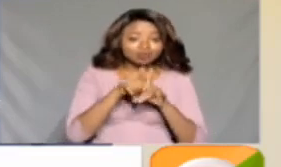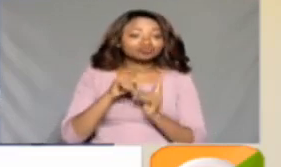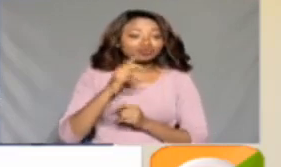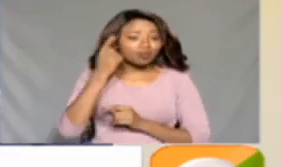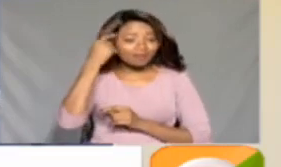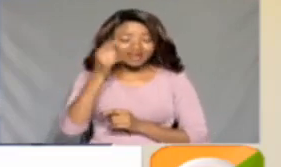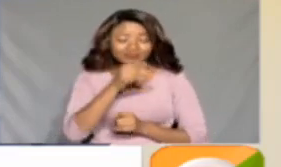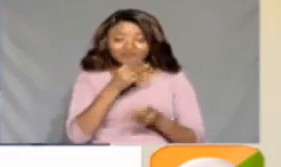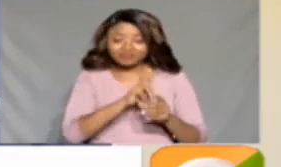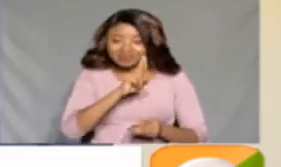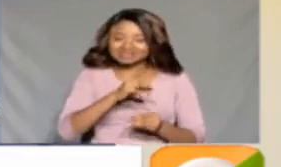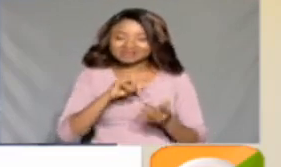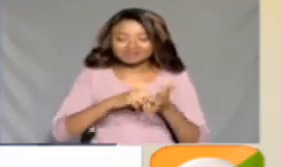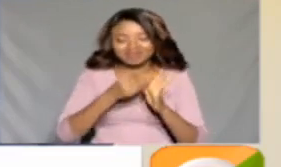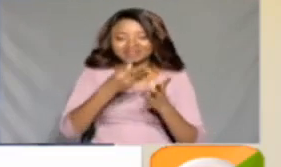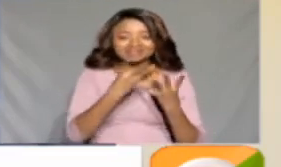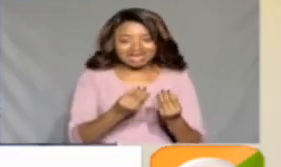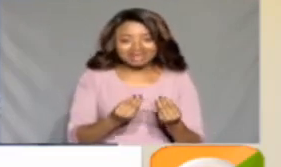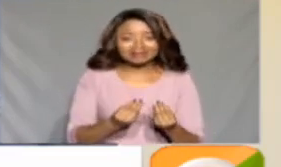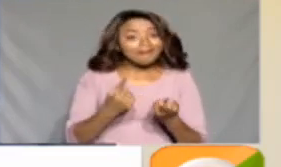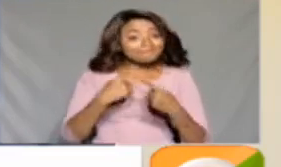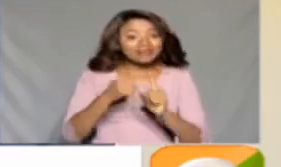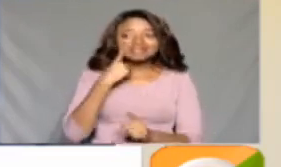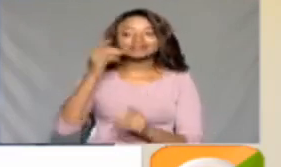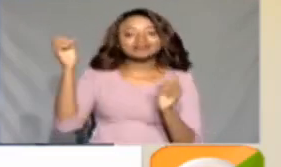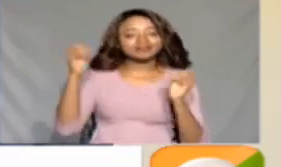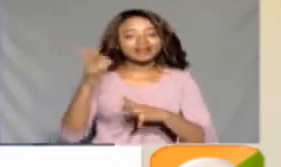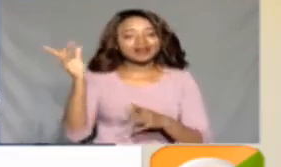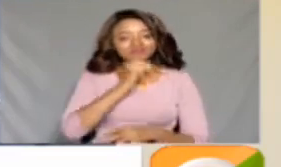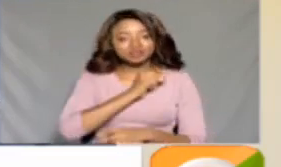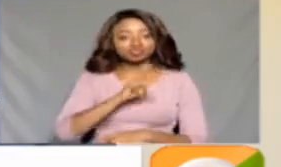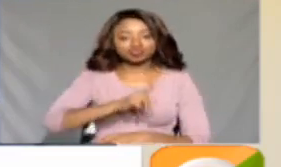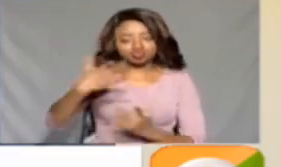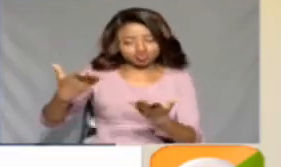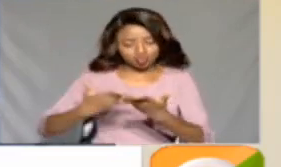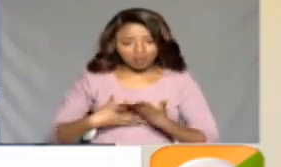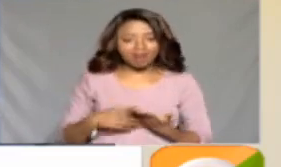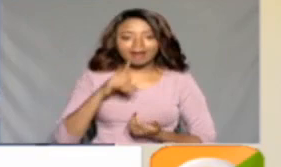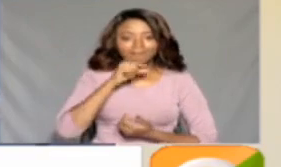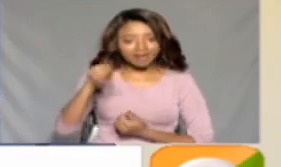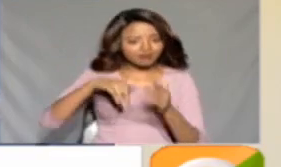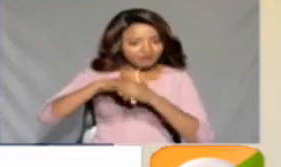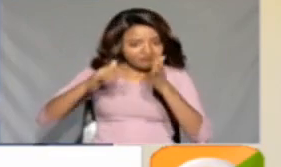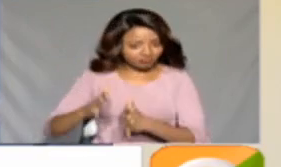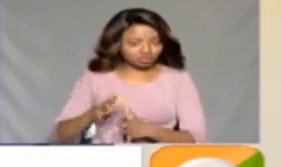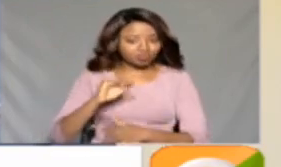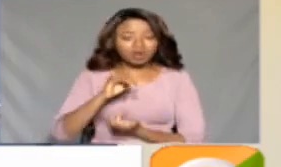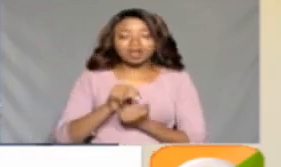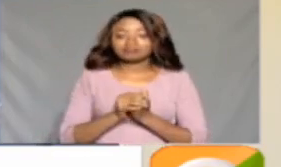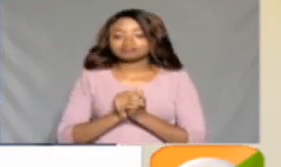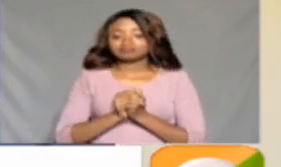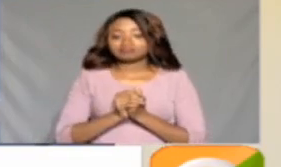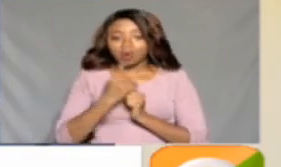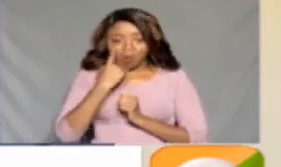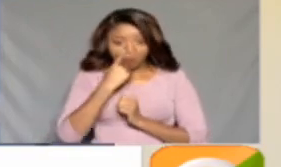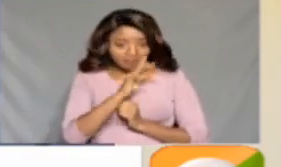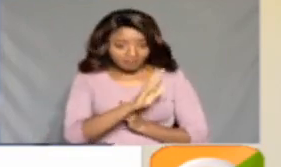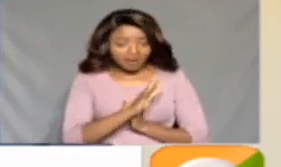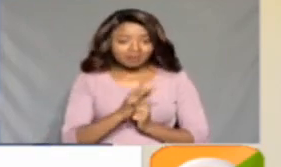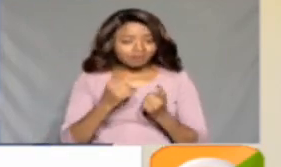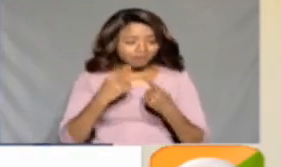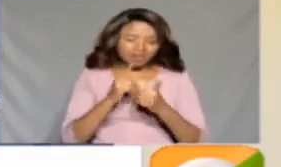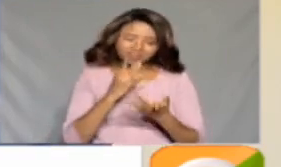House. Mm-hmm. He actually hearted him on behalf of Jubilee Party. Mm-hmm. But I think there's a much more fundamental issue